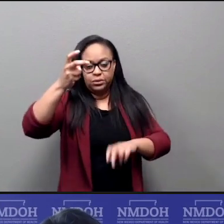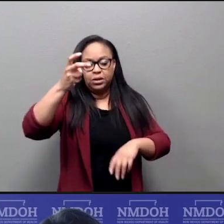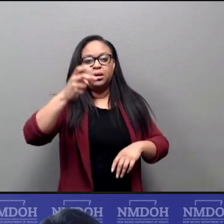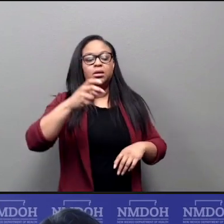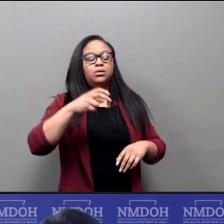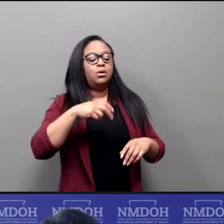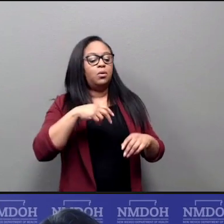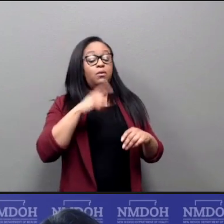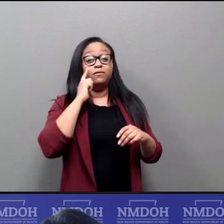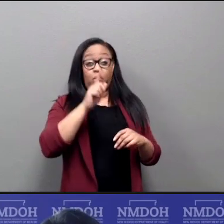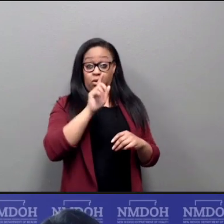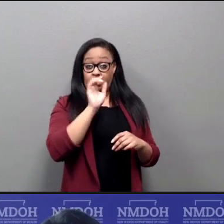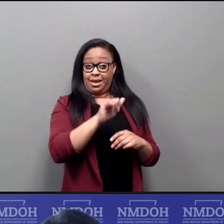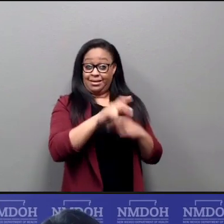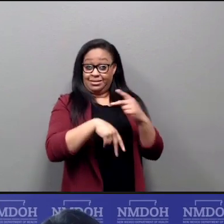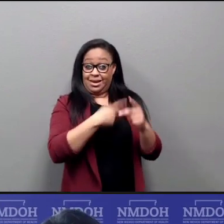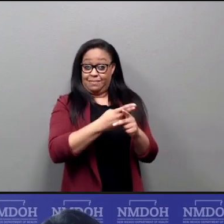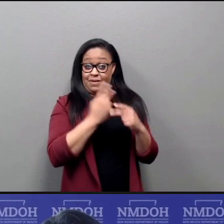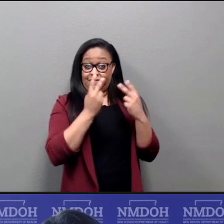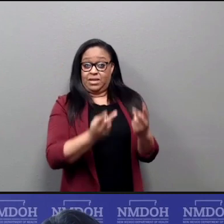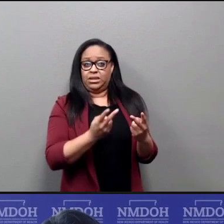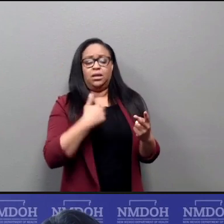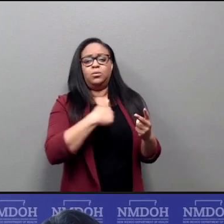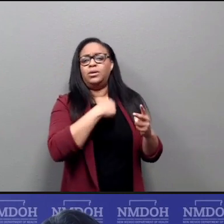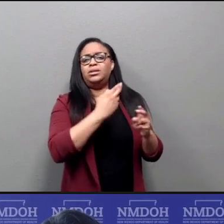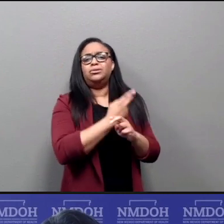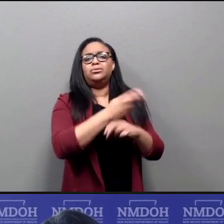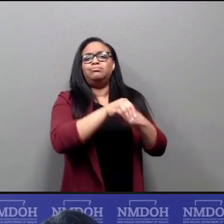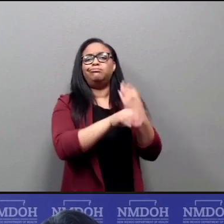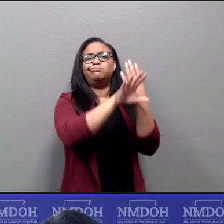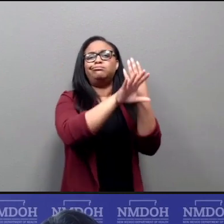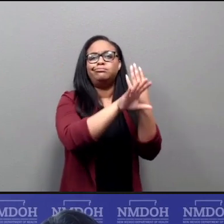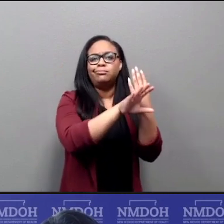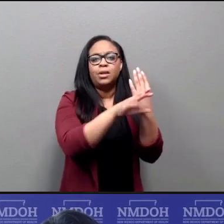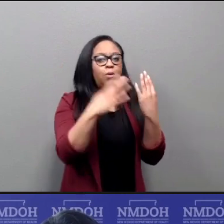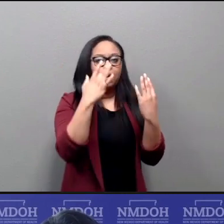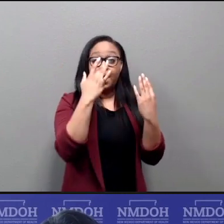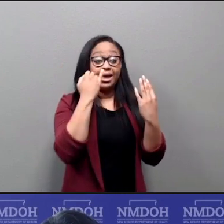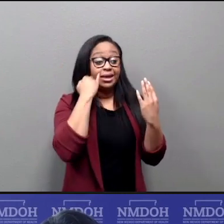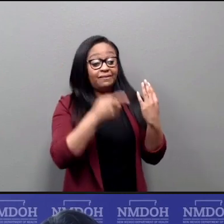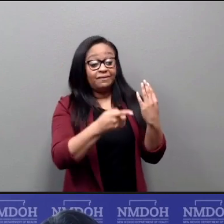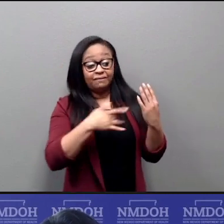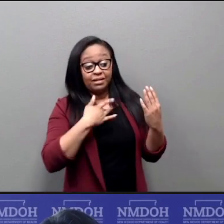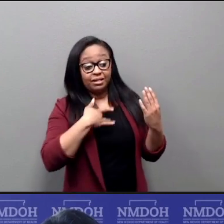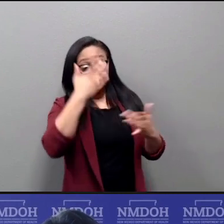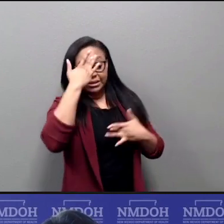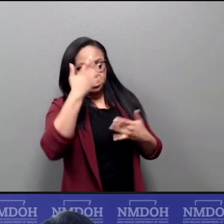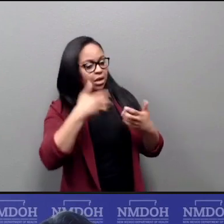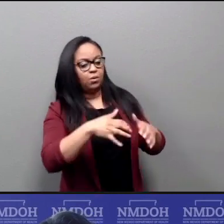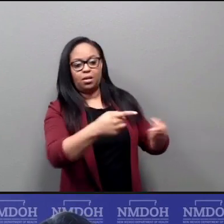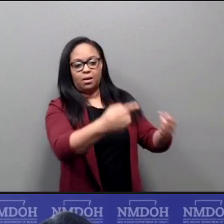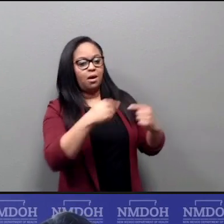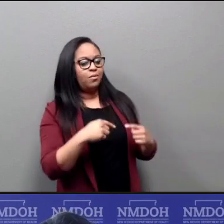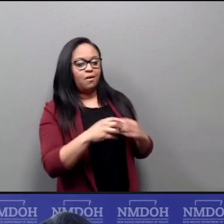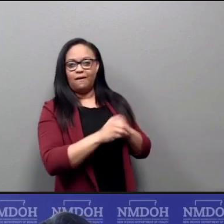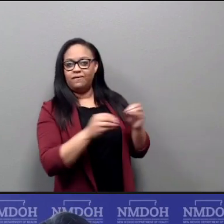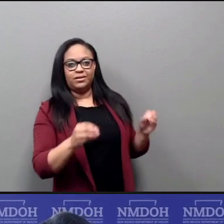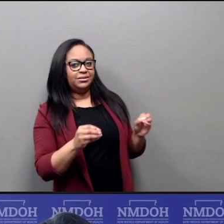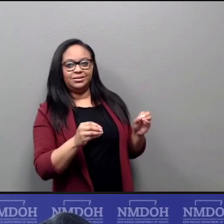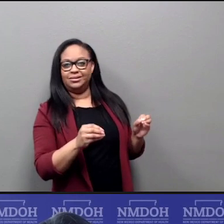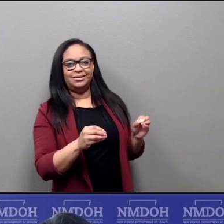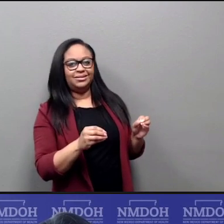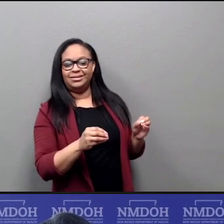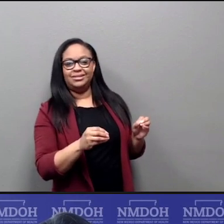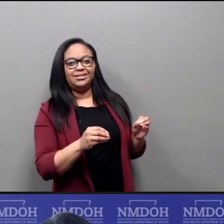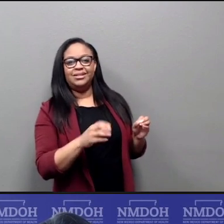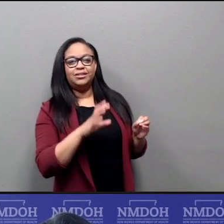that prescription. And we're really at a point now where I would say, unless they don't have someone to go get the prescription